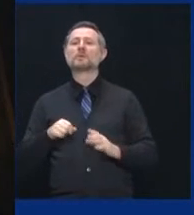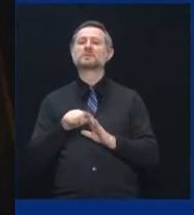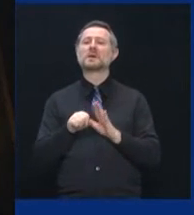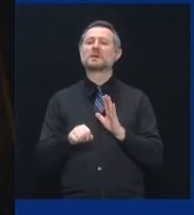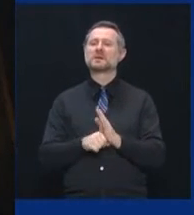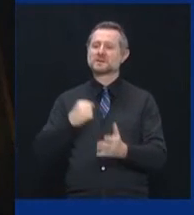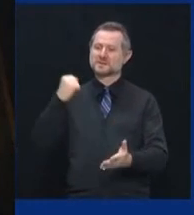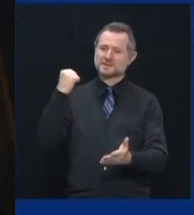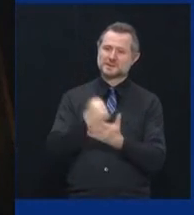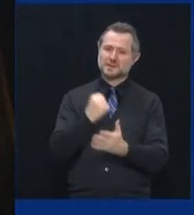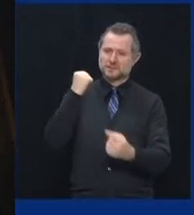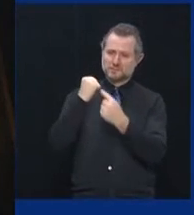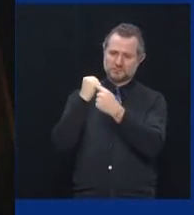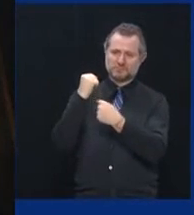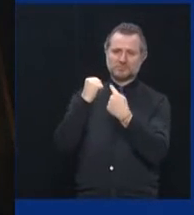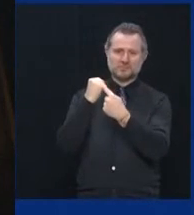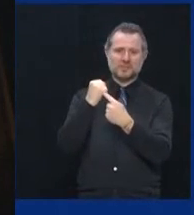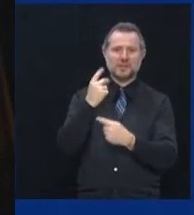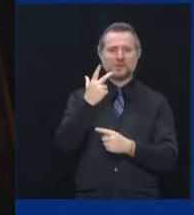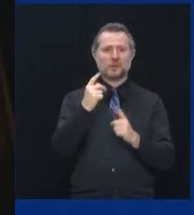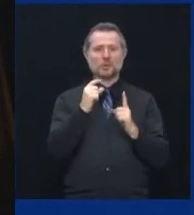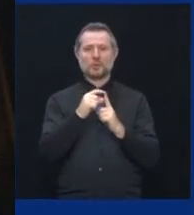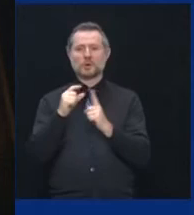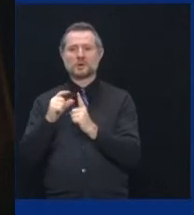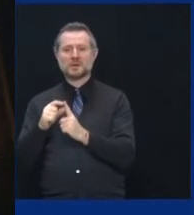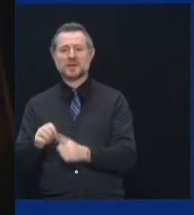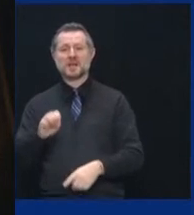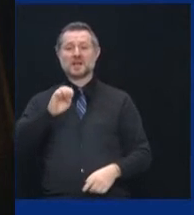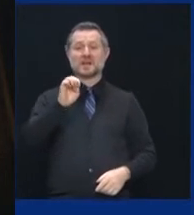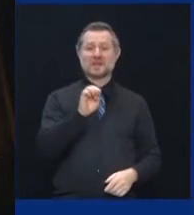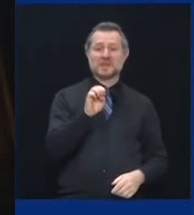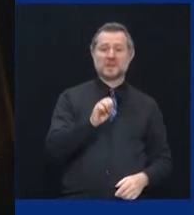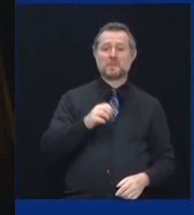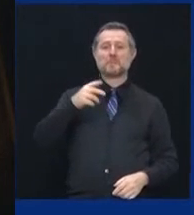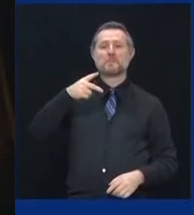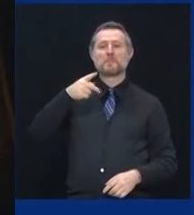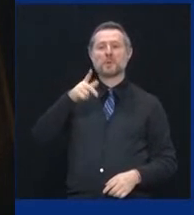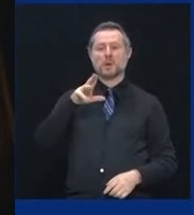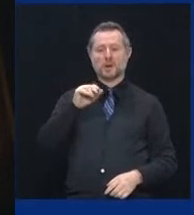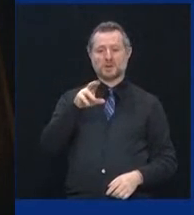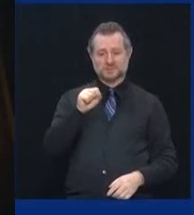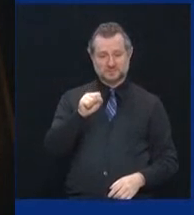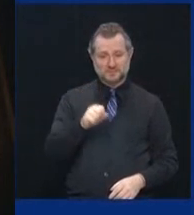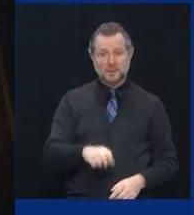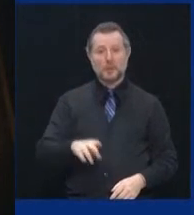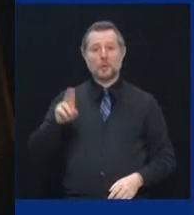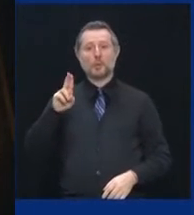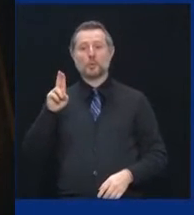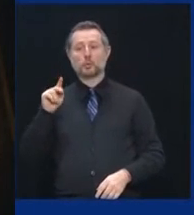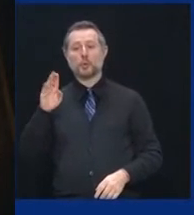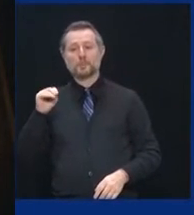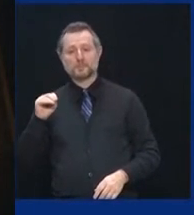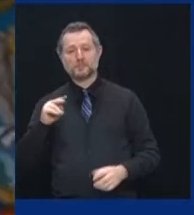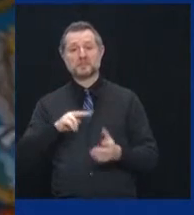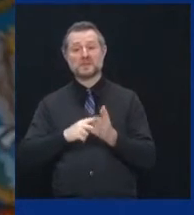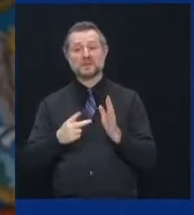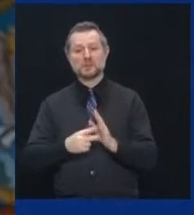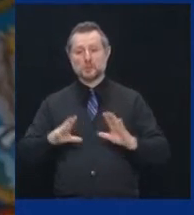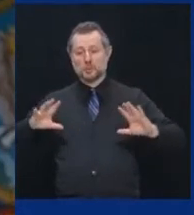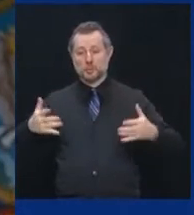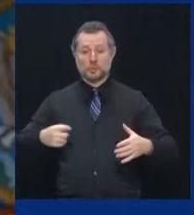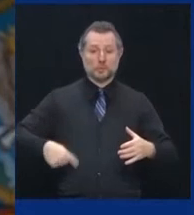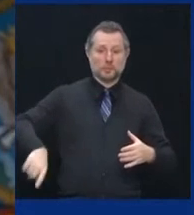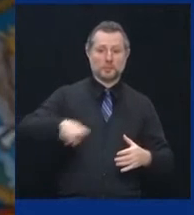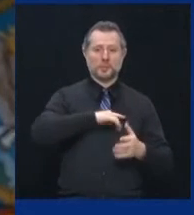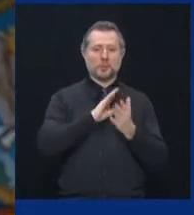three simple, beautiful words, e pluribus unum, out of many one. And we know the direction we are